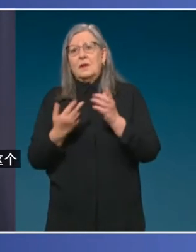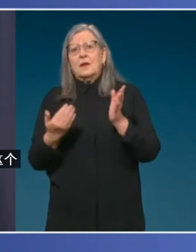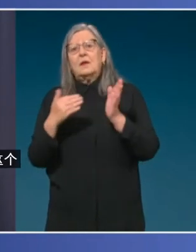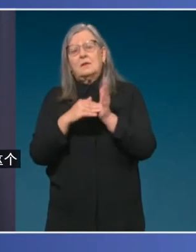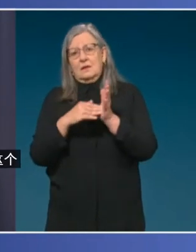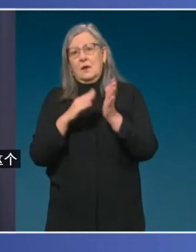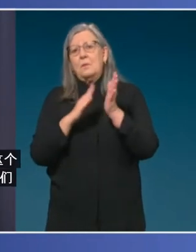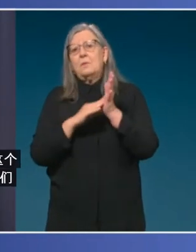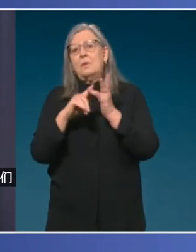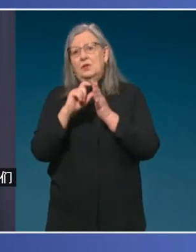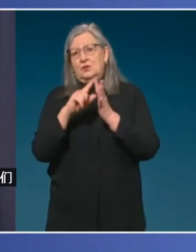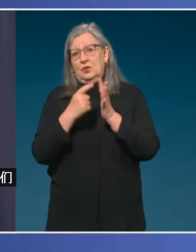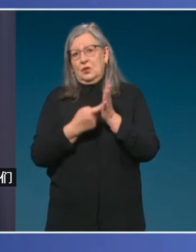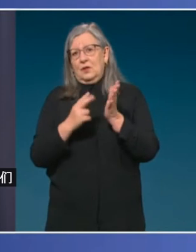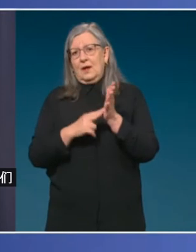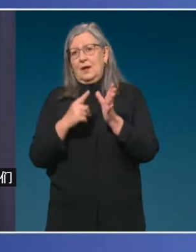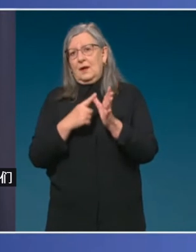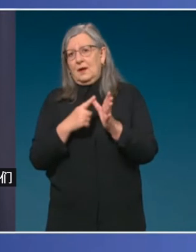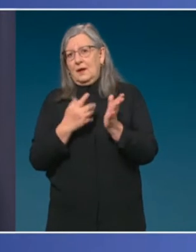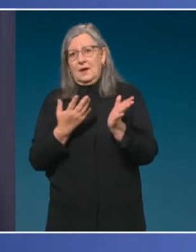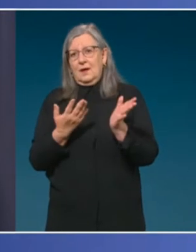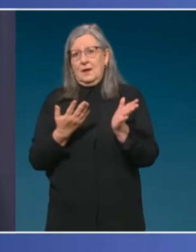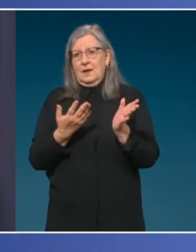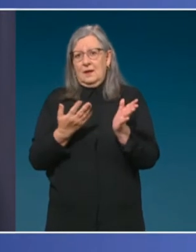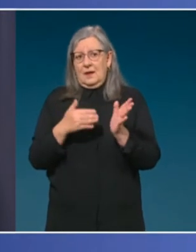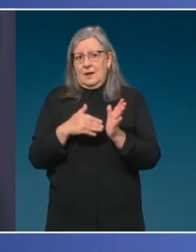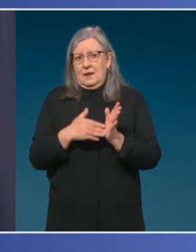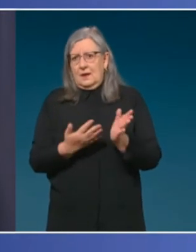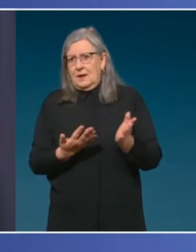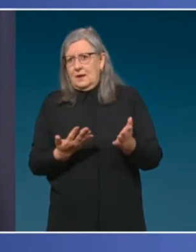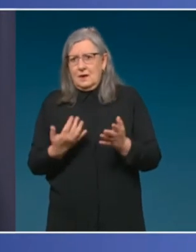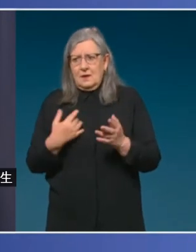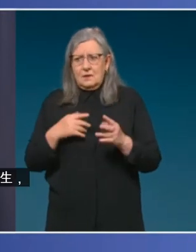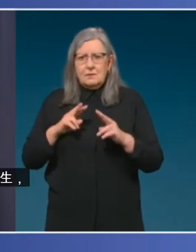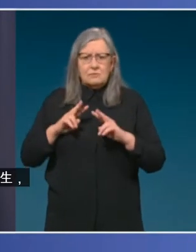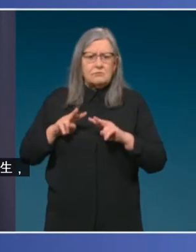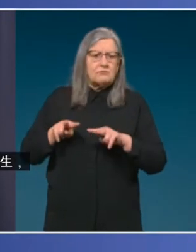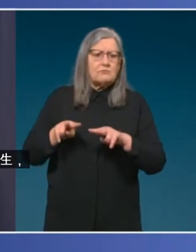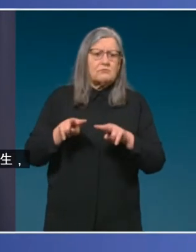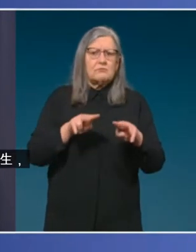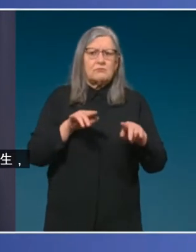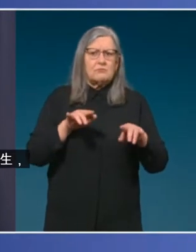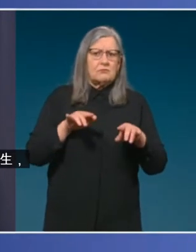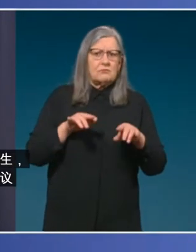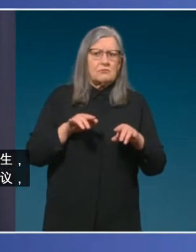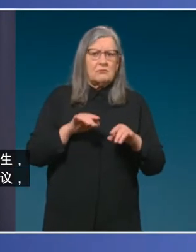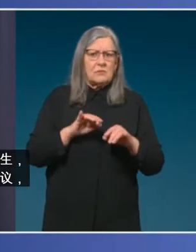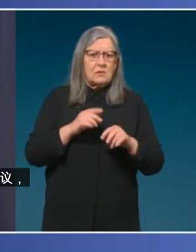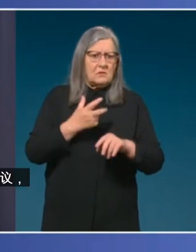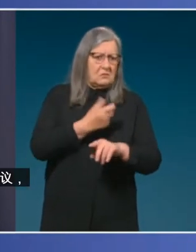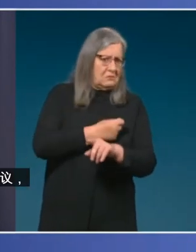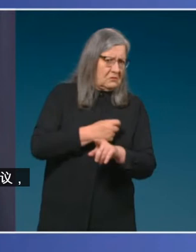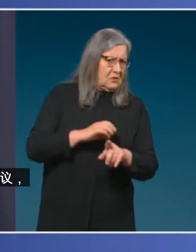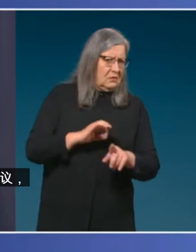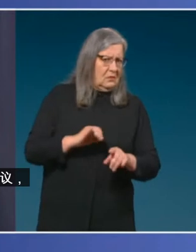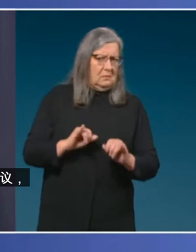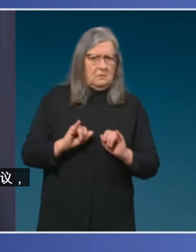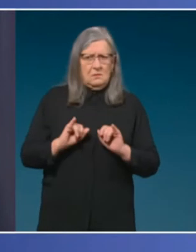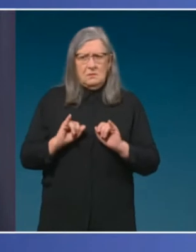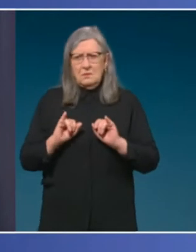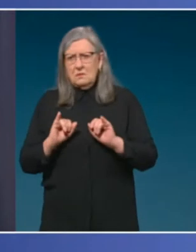there are no red flags, and we're expecting that to occur in the coming weeks. I think there's an important meeting this